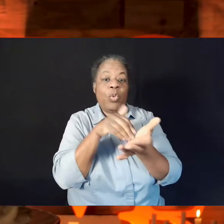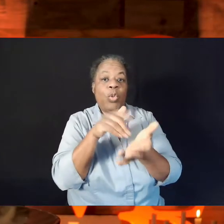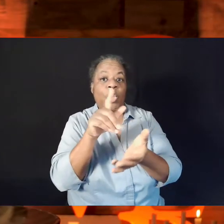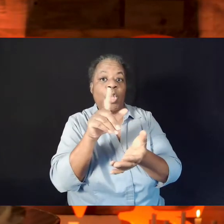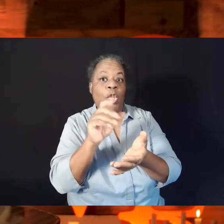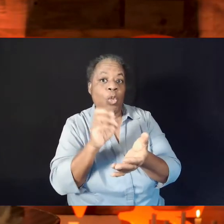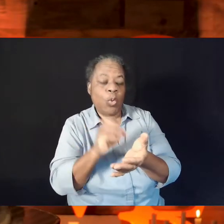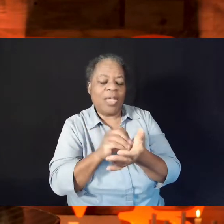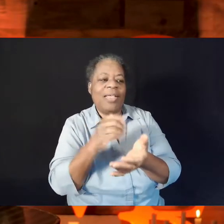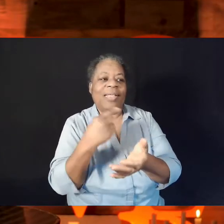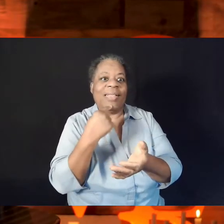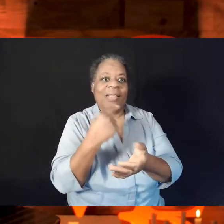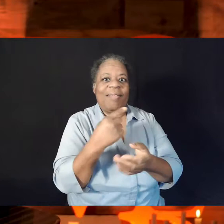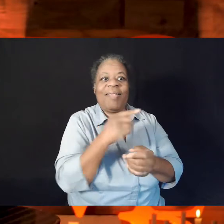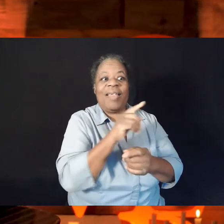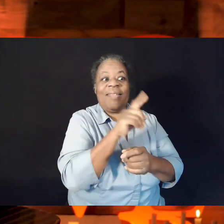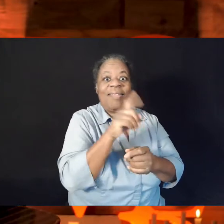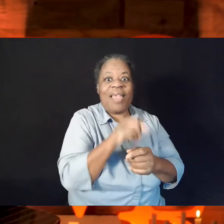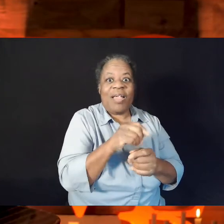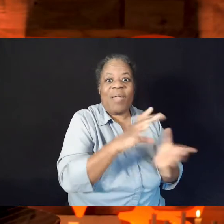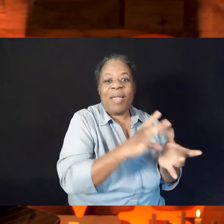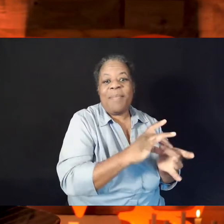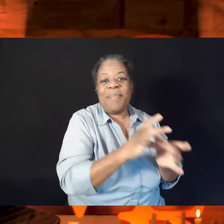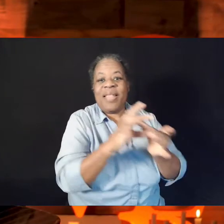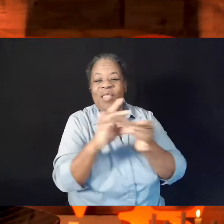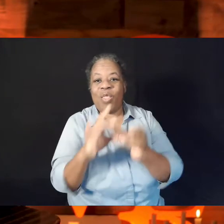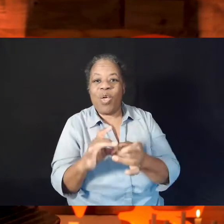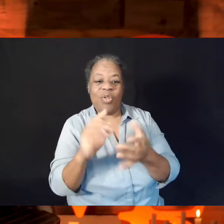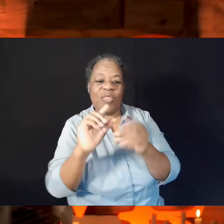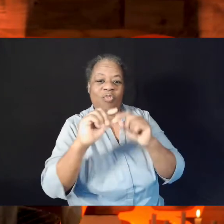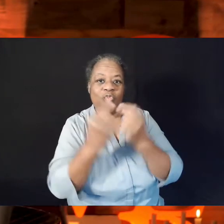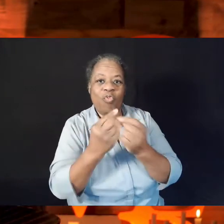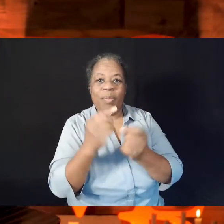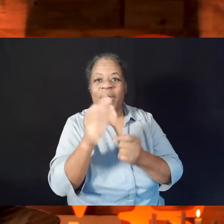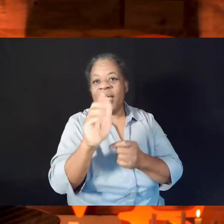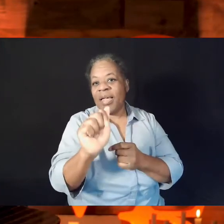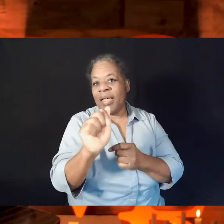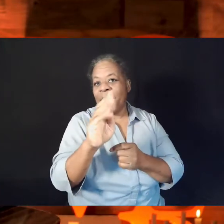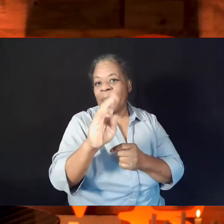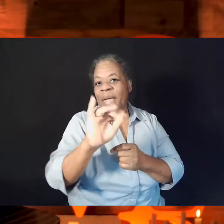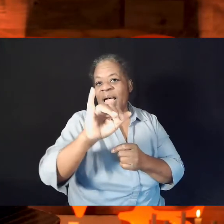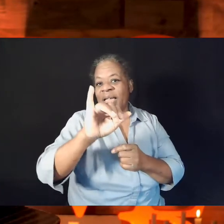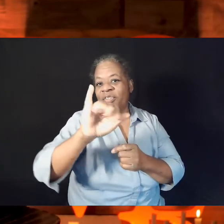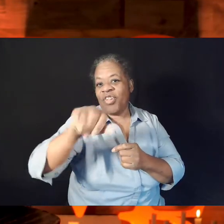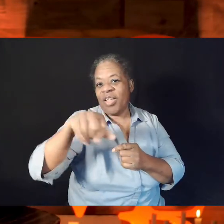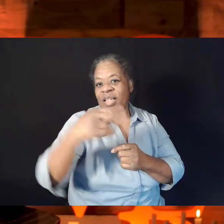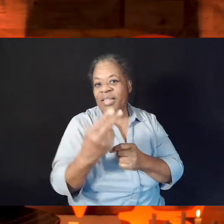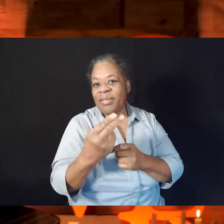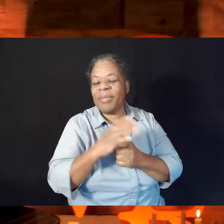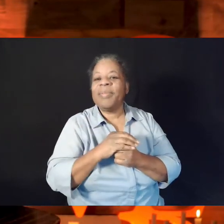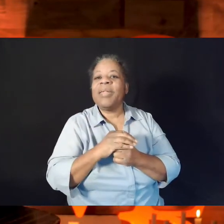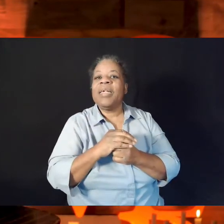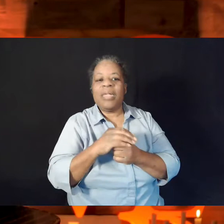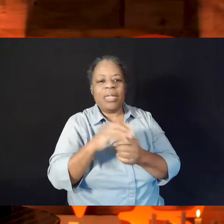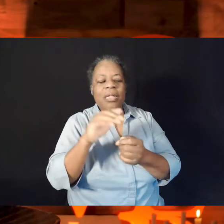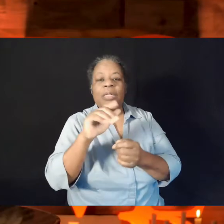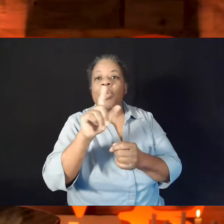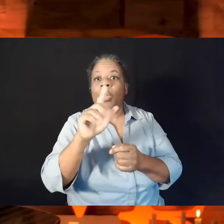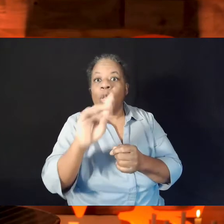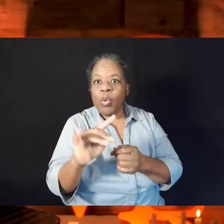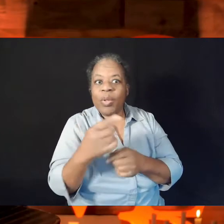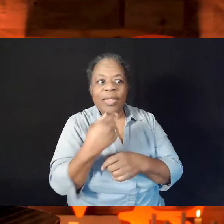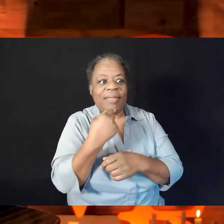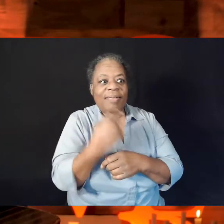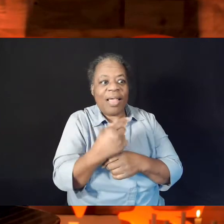Abijah. So in his first part of verse 5, Luke is both confirming Zechariah's place in history as well